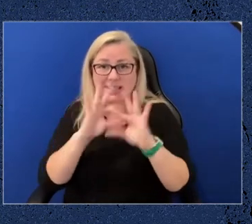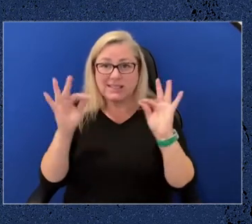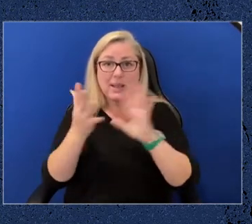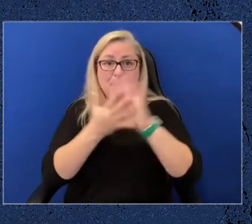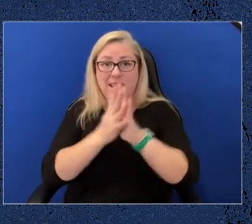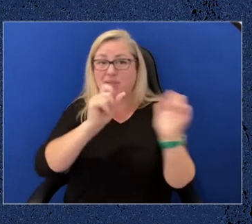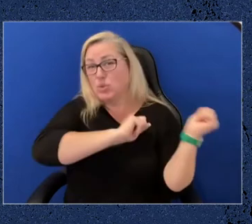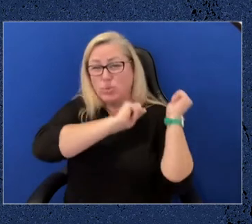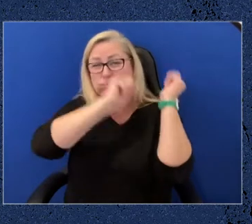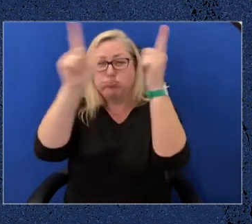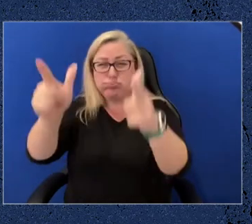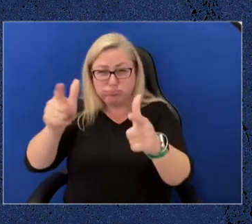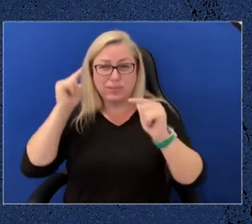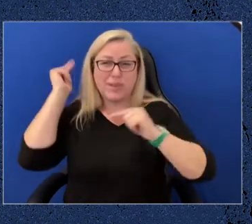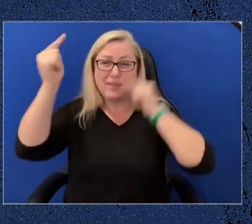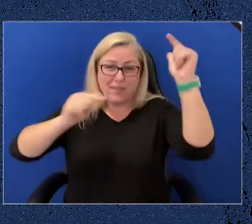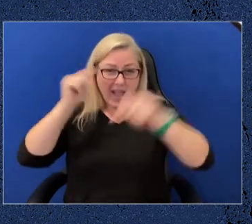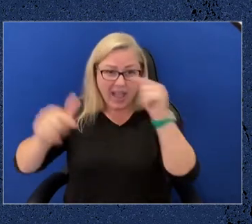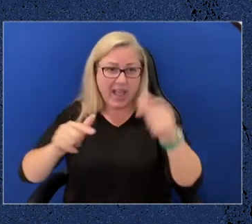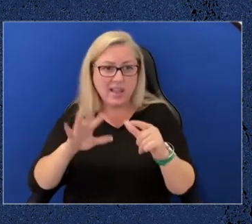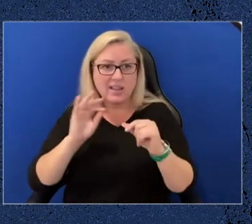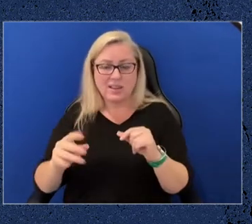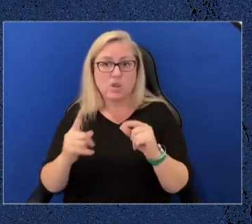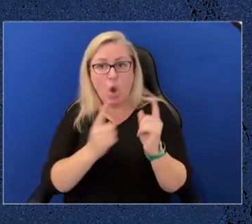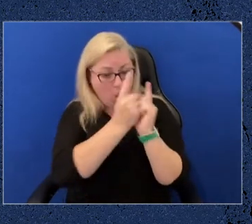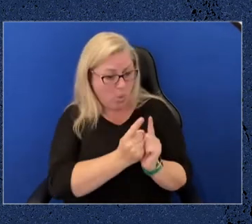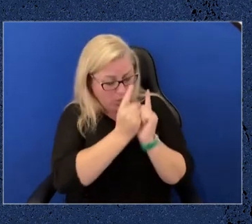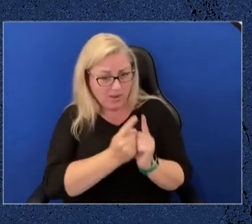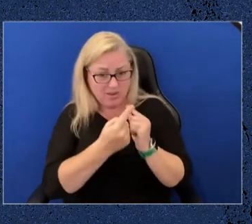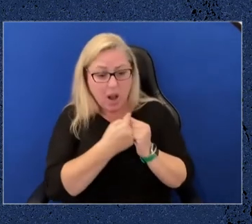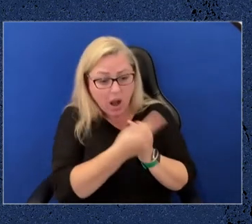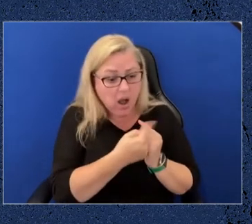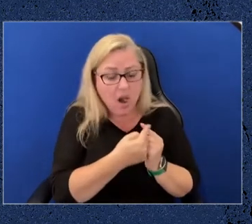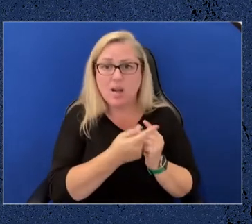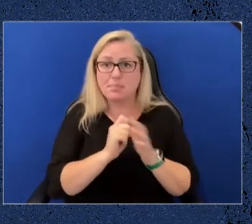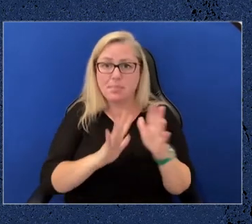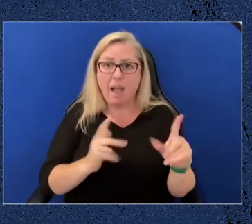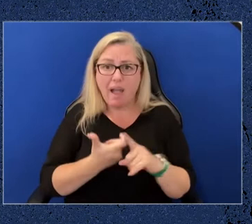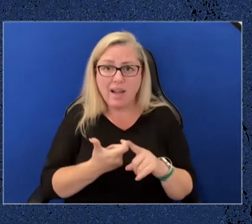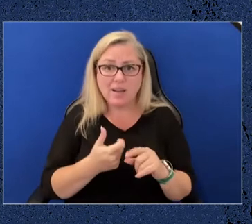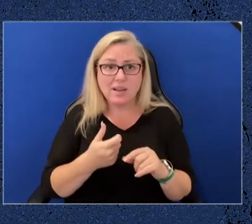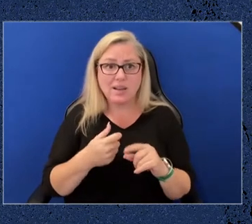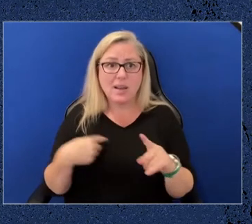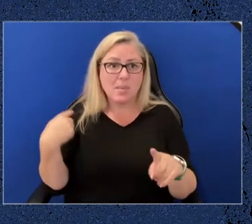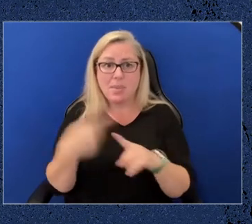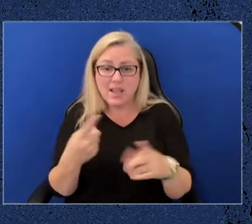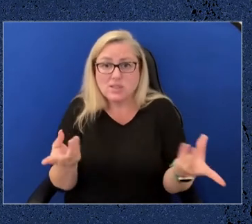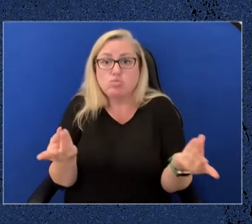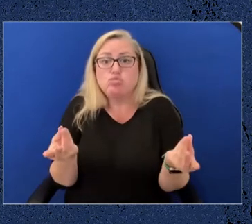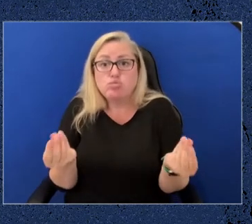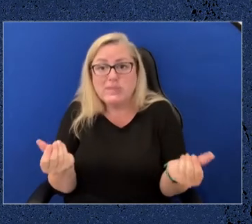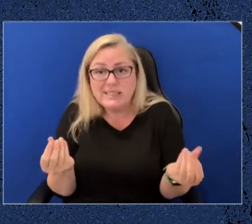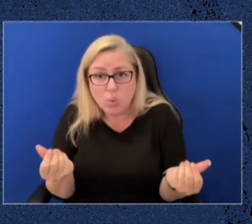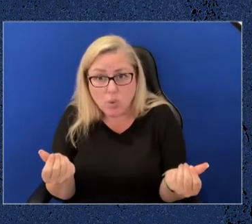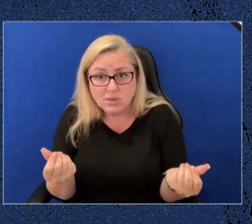Dandenongs or whatever it is. Go to your local park. Just get out. The nearest creek. And bring in... And also... You got to pay. You got to resource these things. You know, you